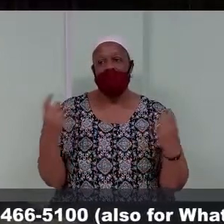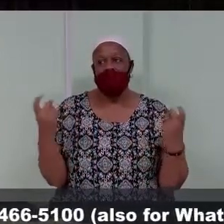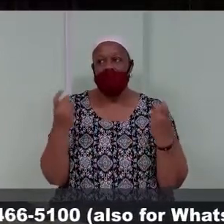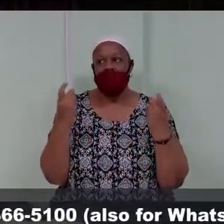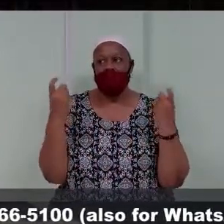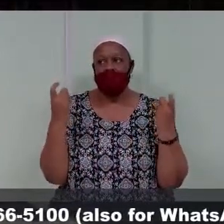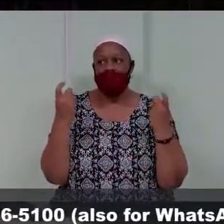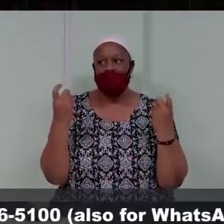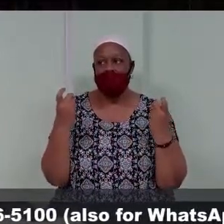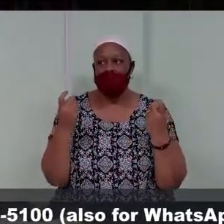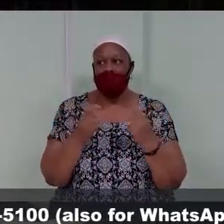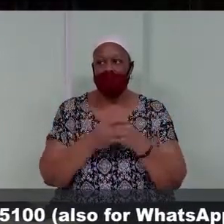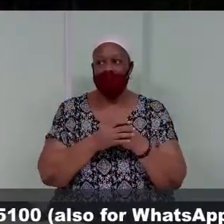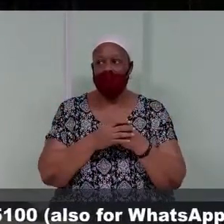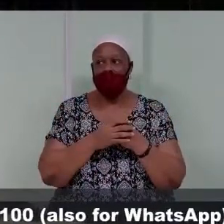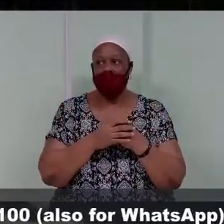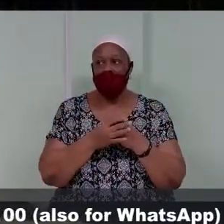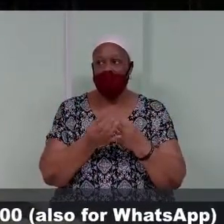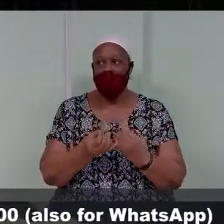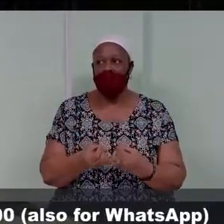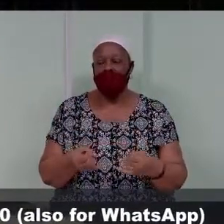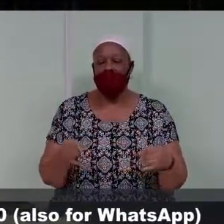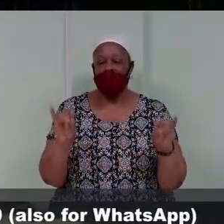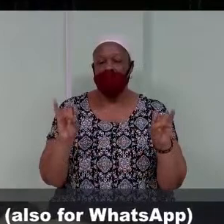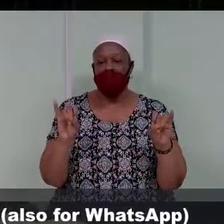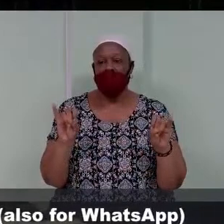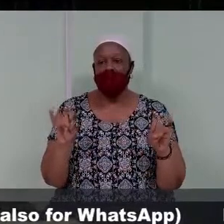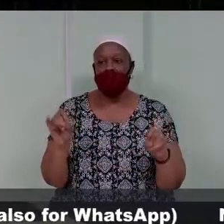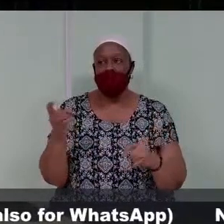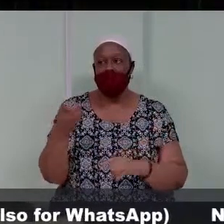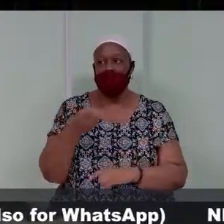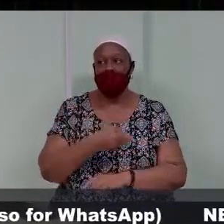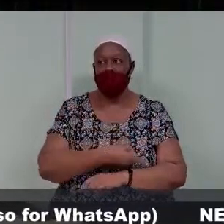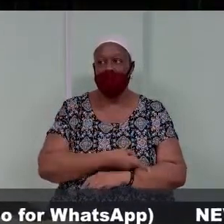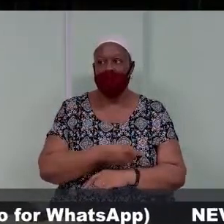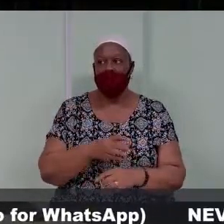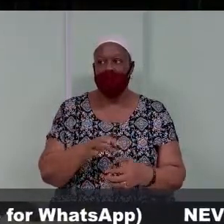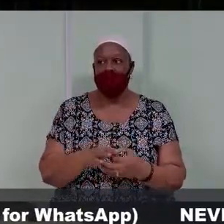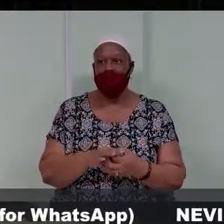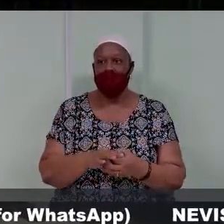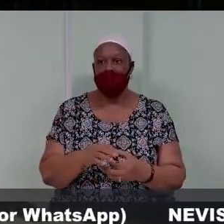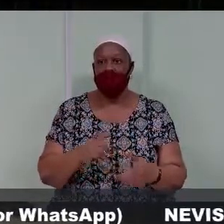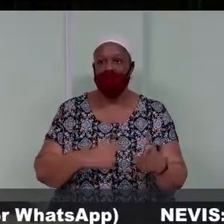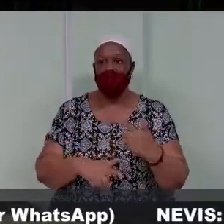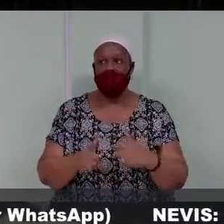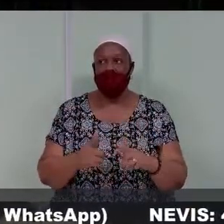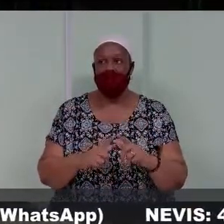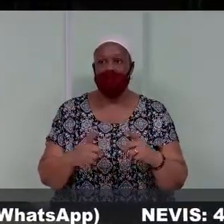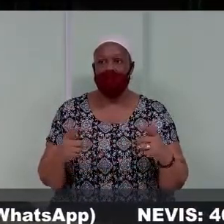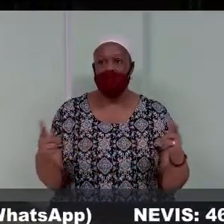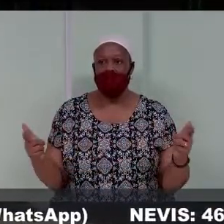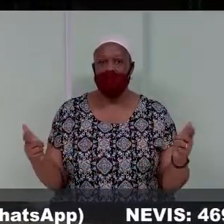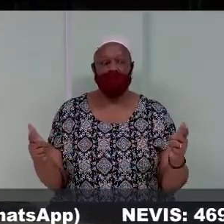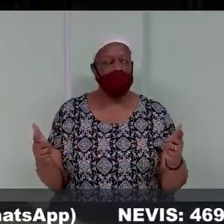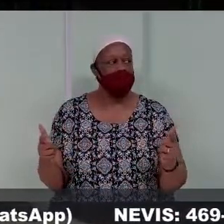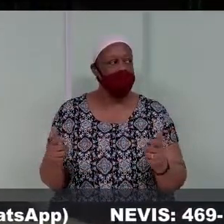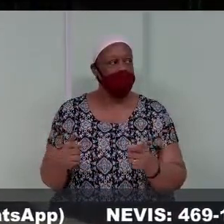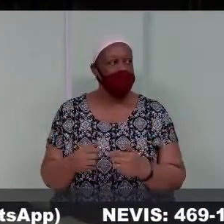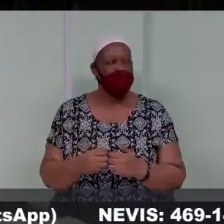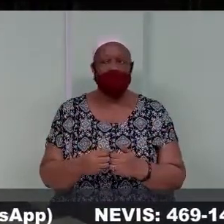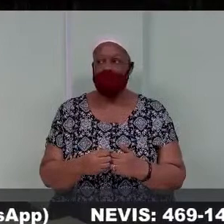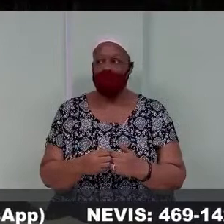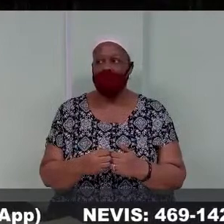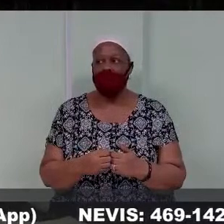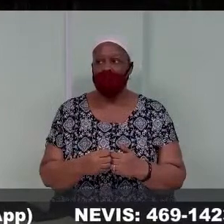celebrate as well International Day of Sign Languages. And as you know, we have